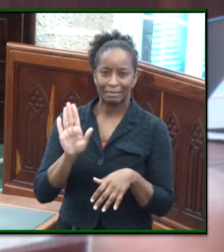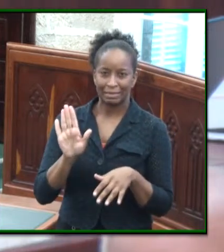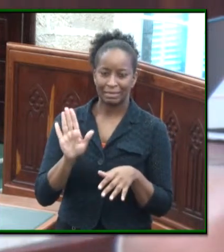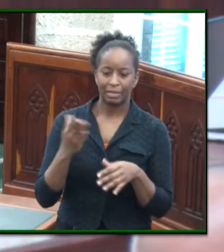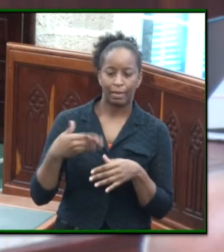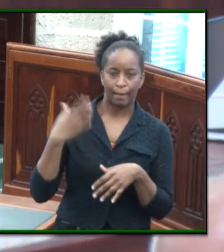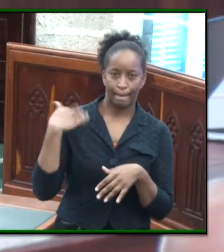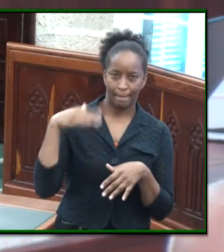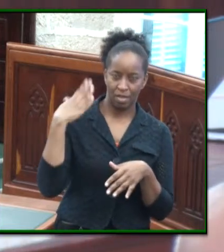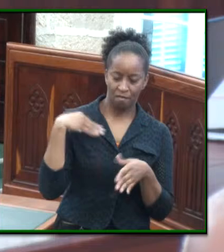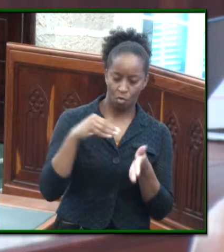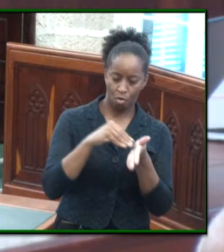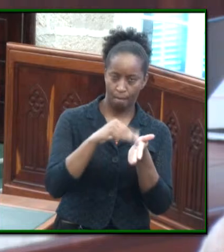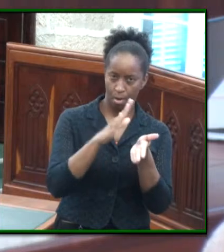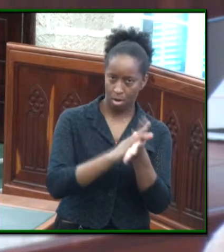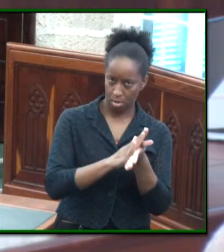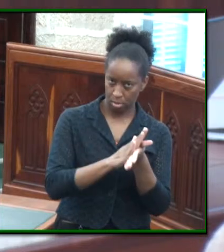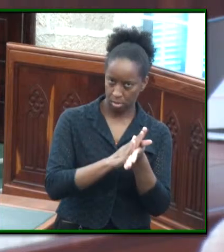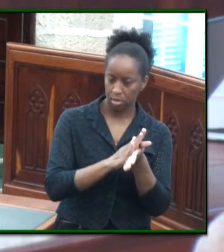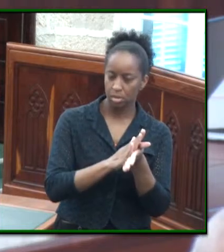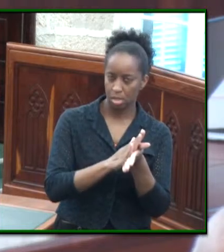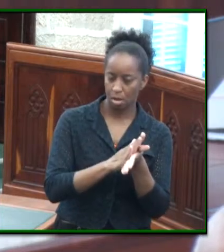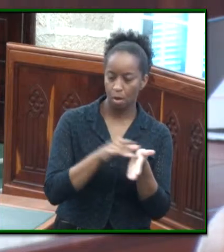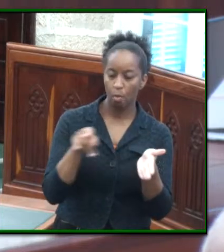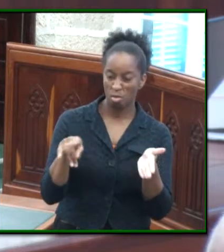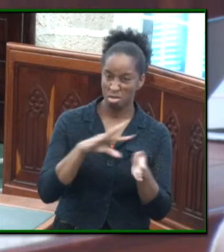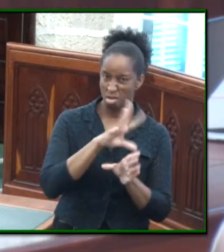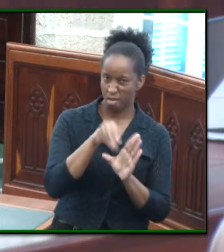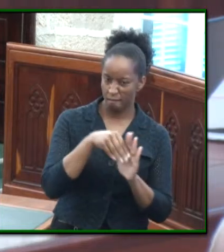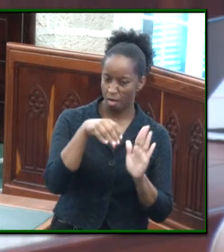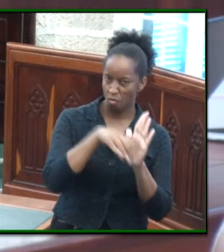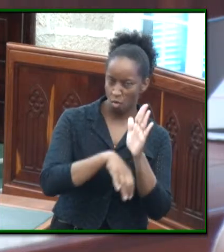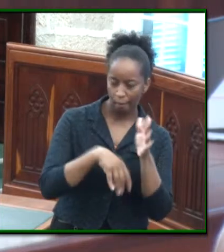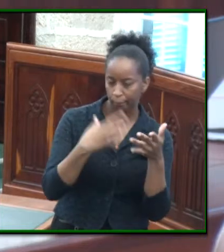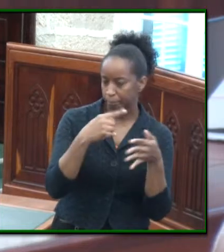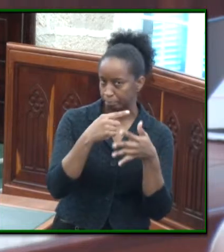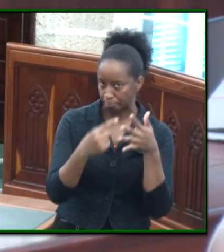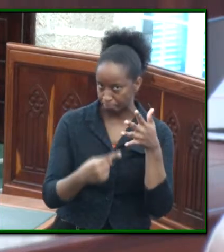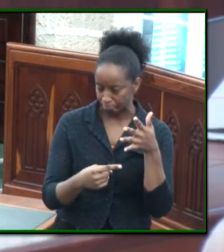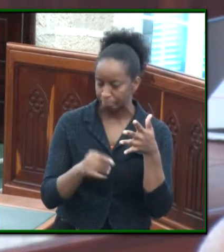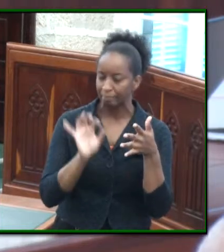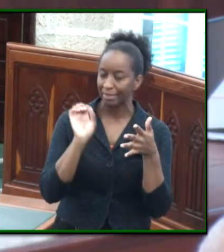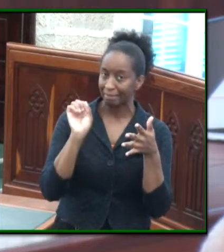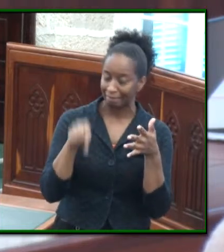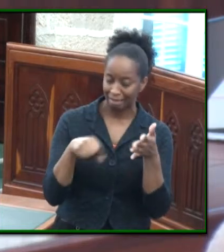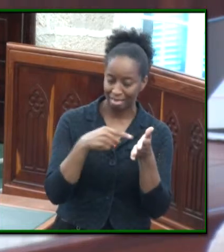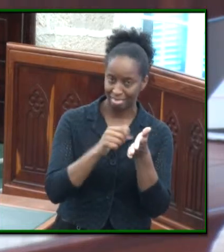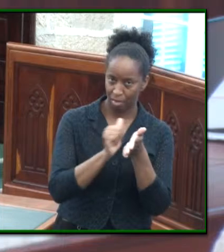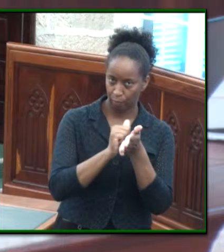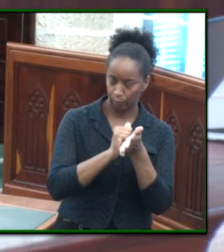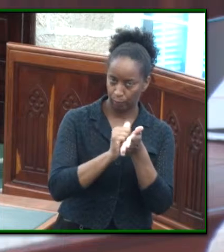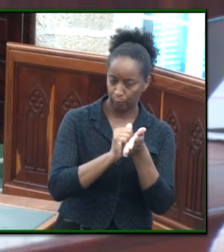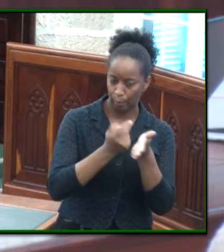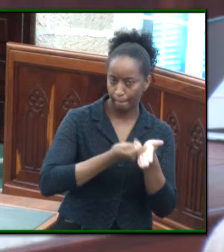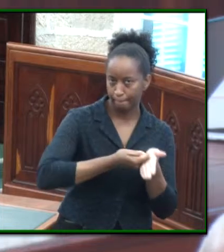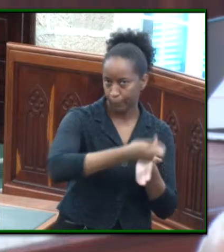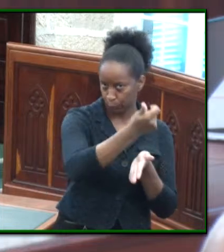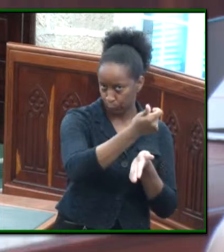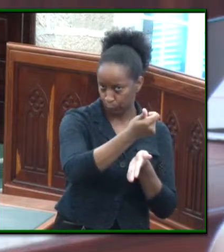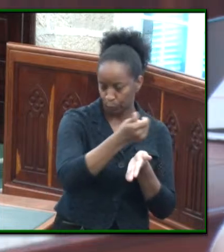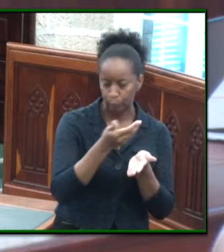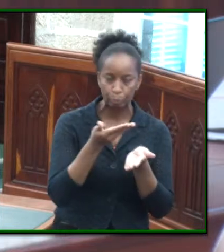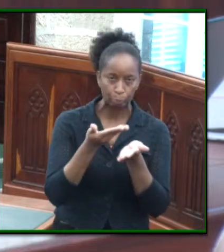Barbados, I think it was estimated at about 85% of jobs